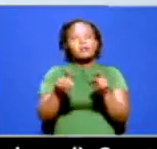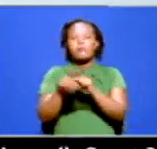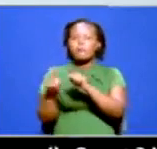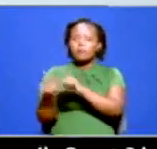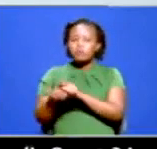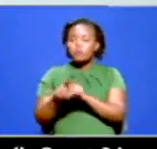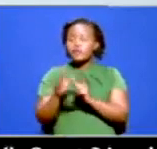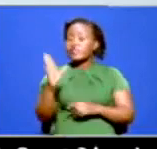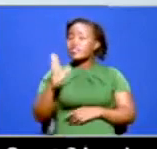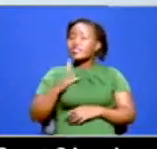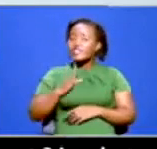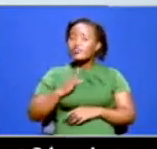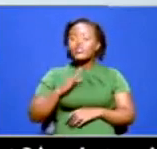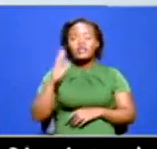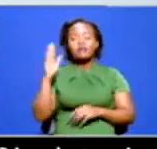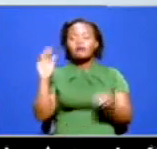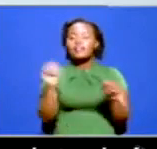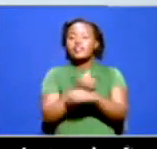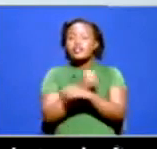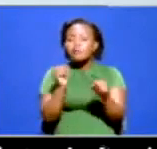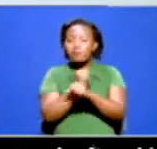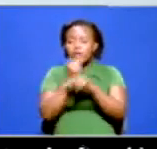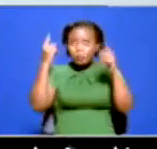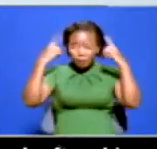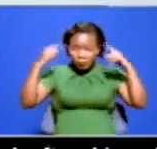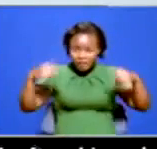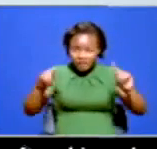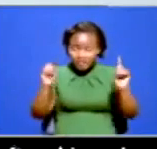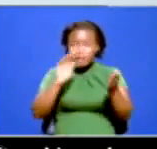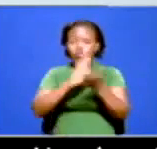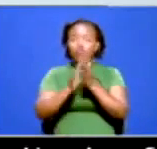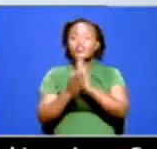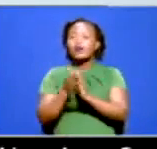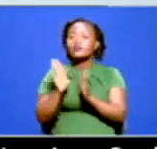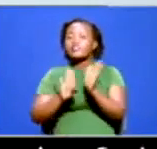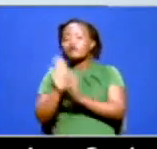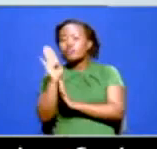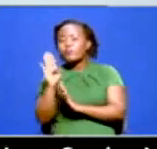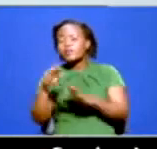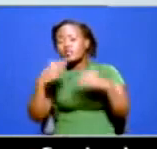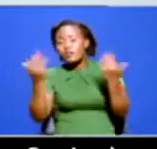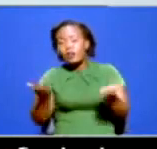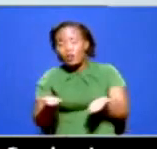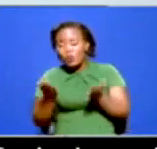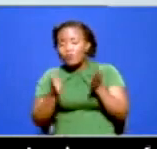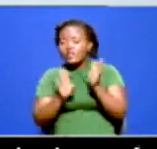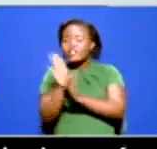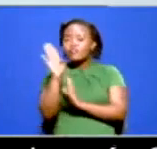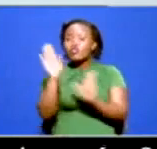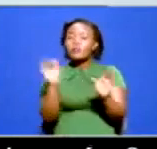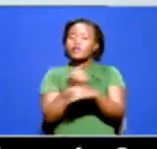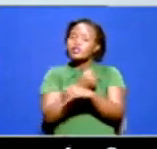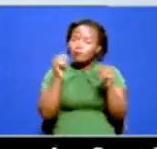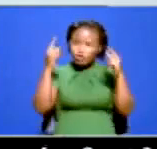Security can never flourish without development. Neither can you have development without security.